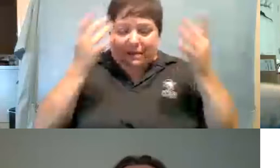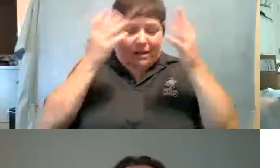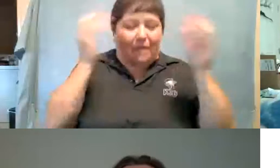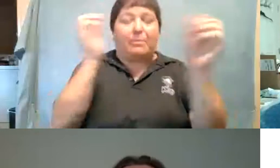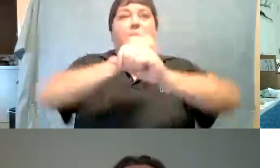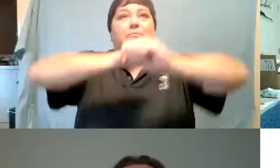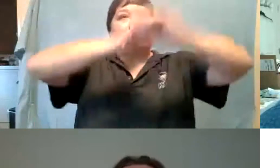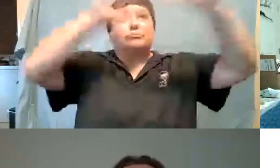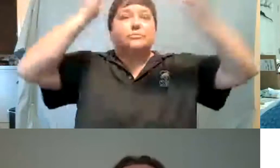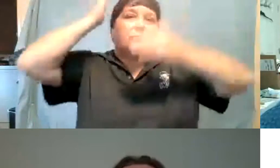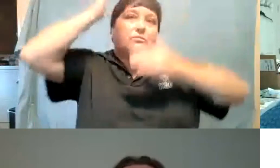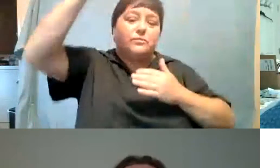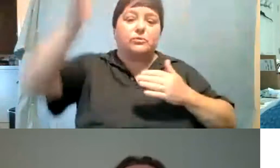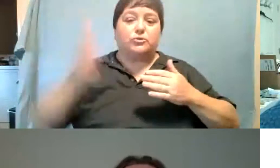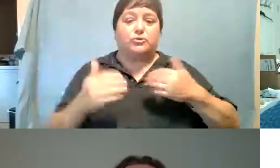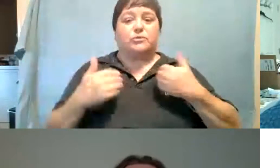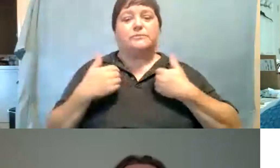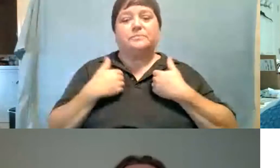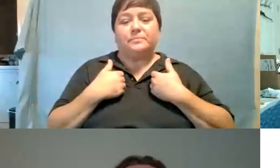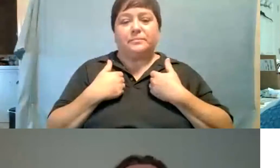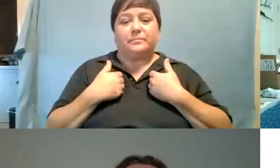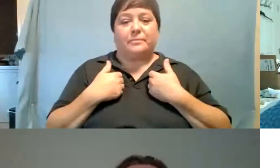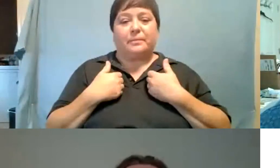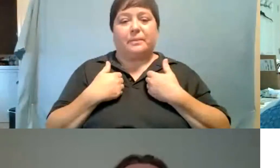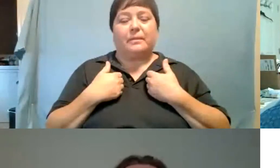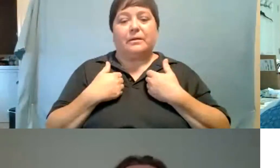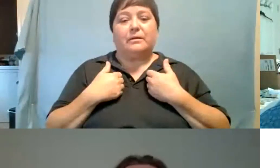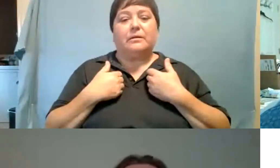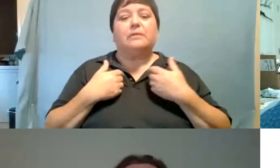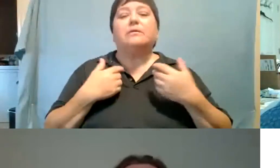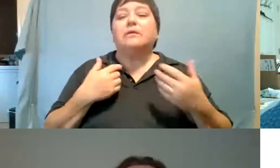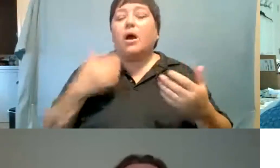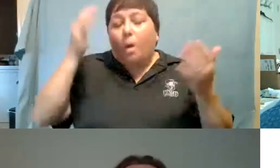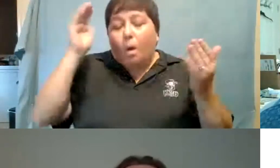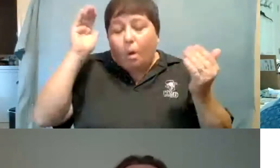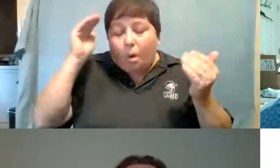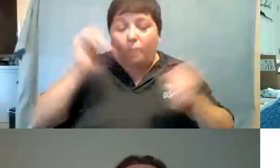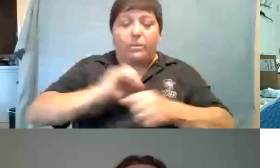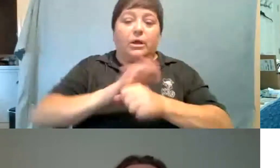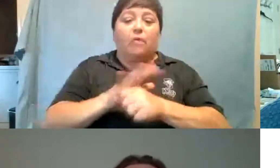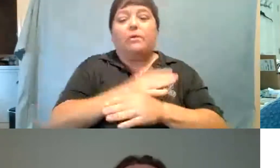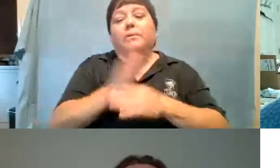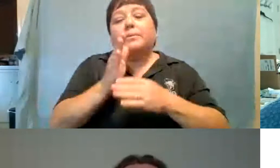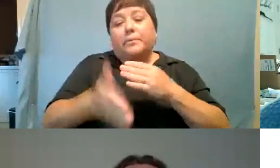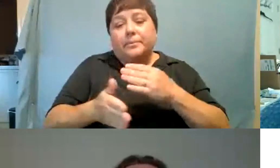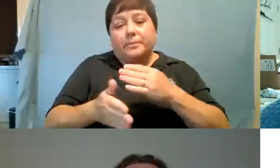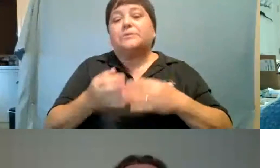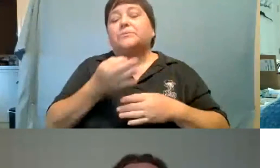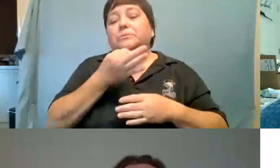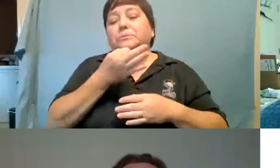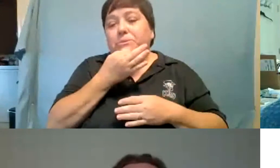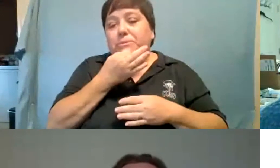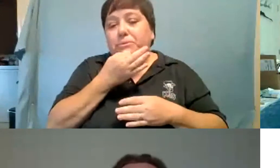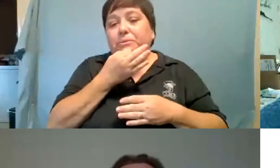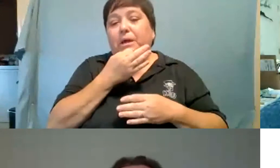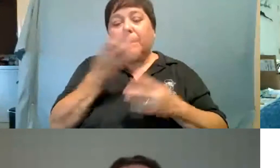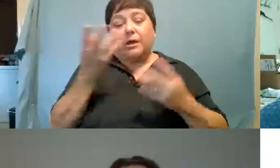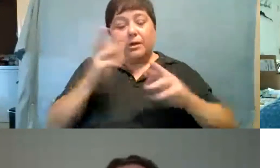That's my advice. Have a bigger picture about, because hopefully COVID will end soon, and you just got to be ready to transition into